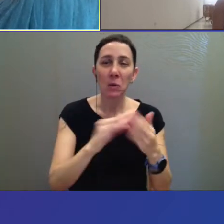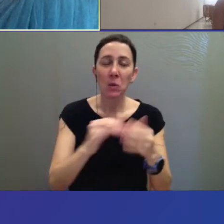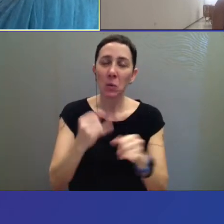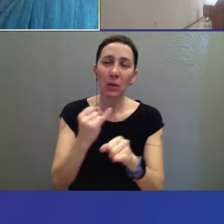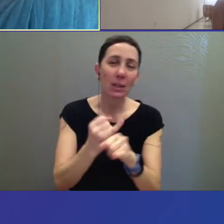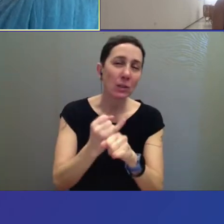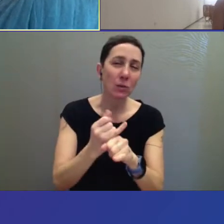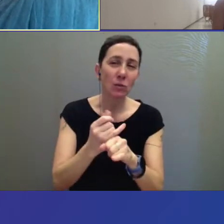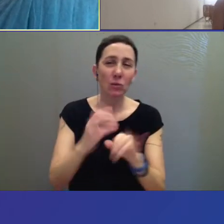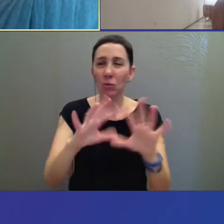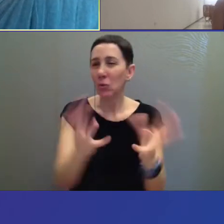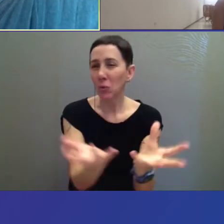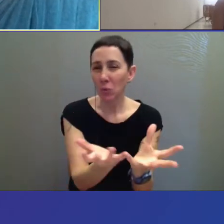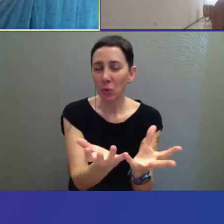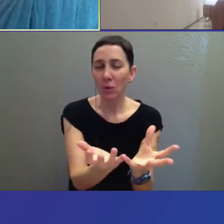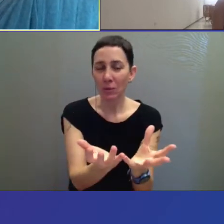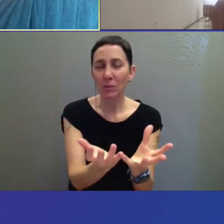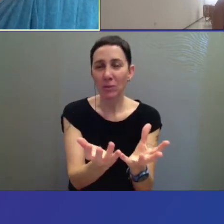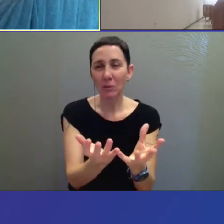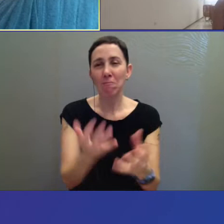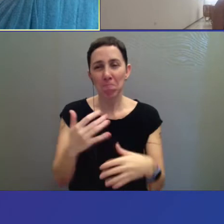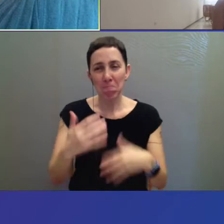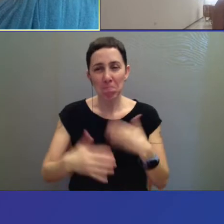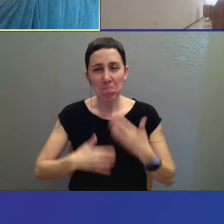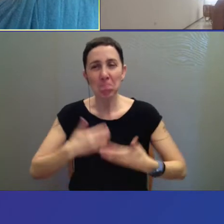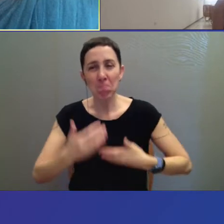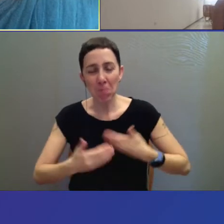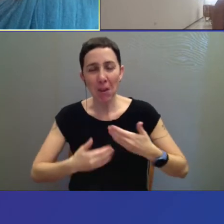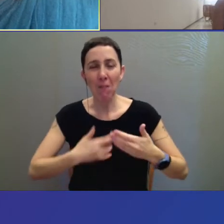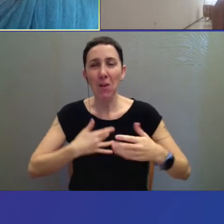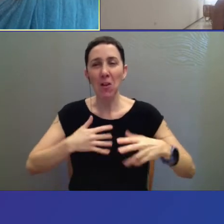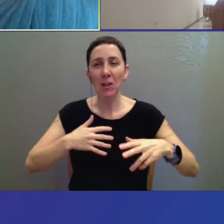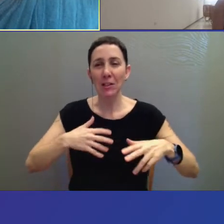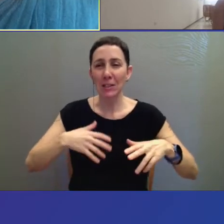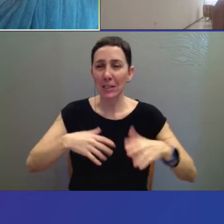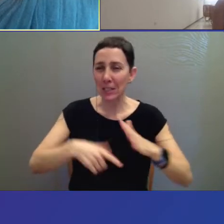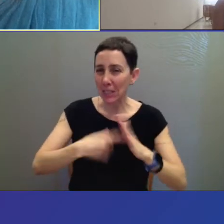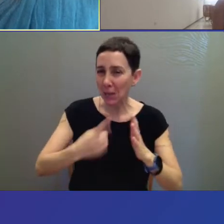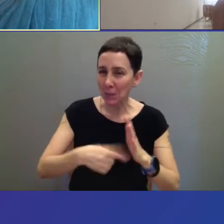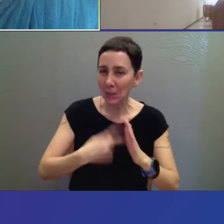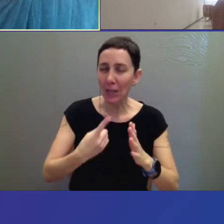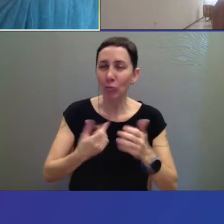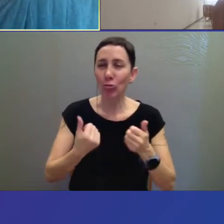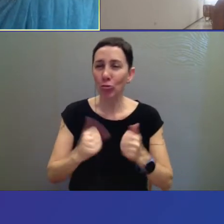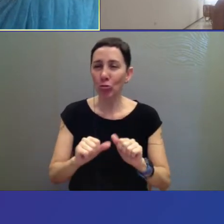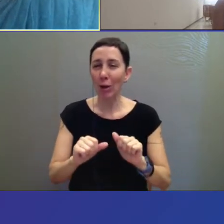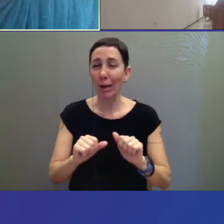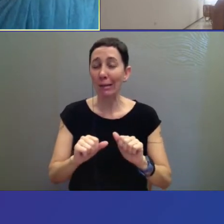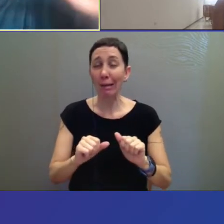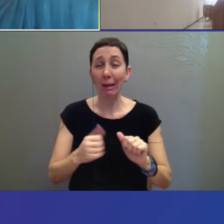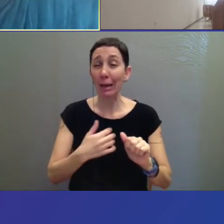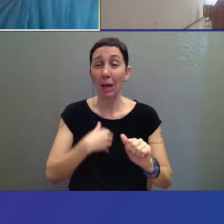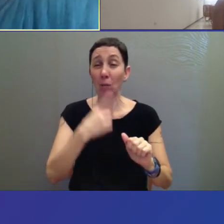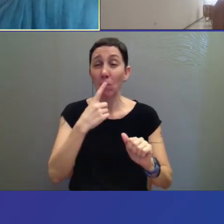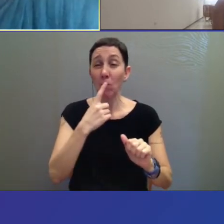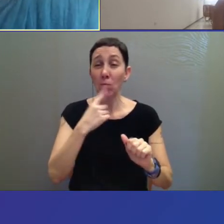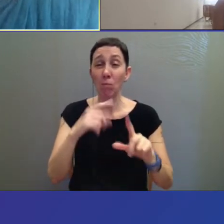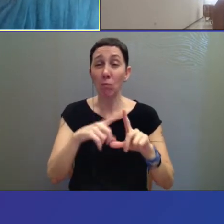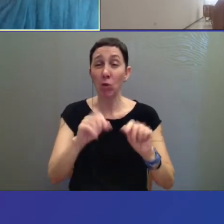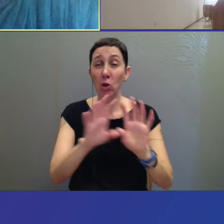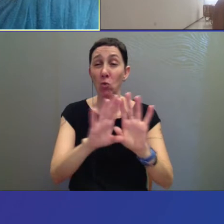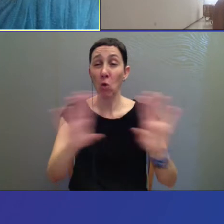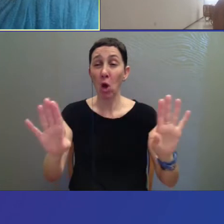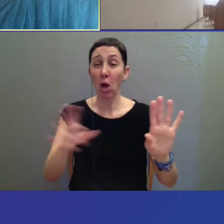world. So it did feel kind of like walking through brick walls, but I decided at some point, well, I'm just going to